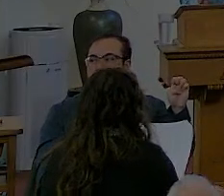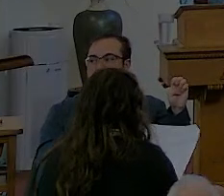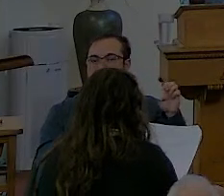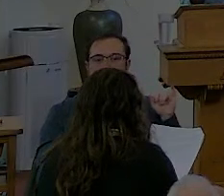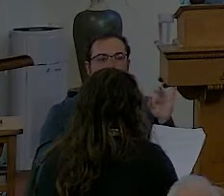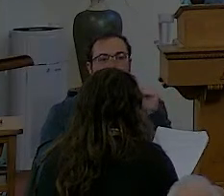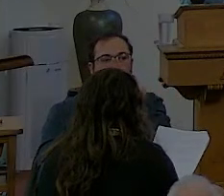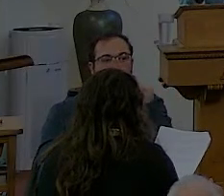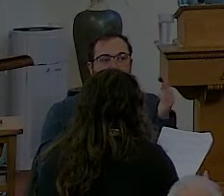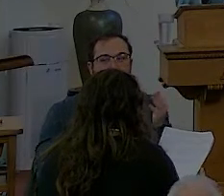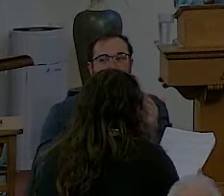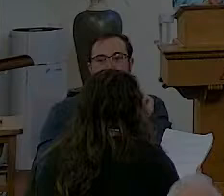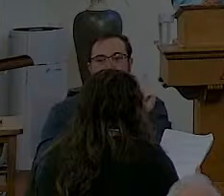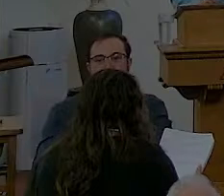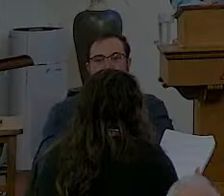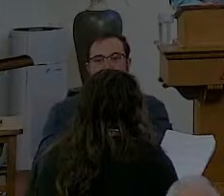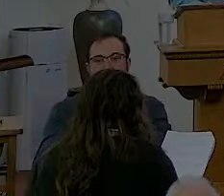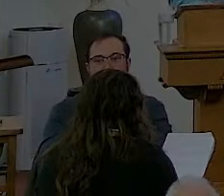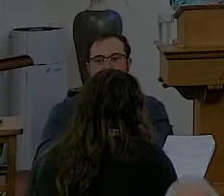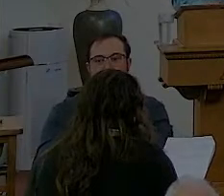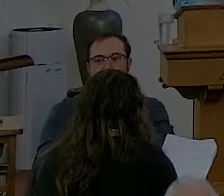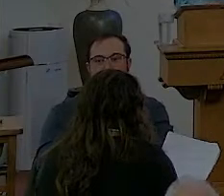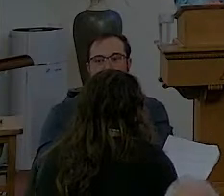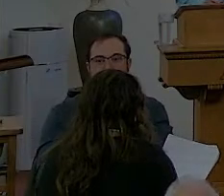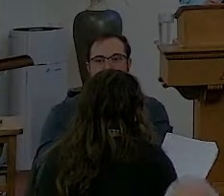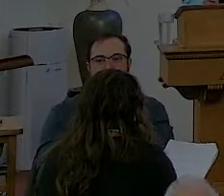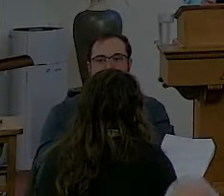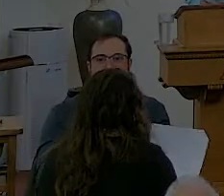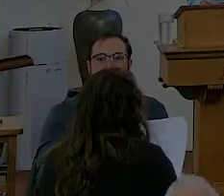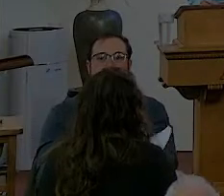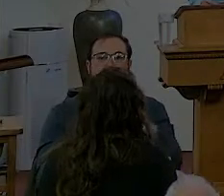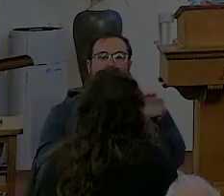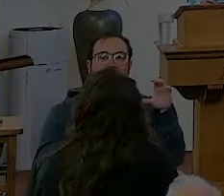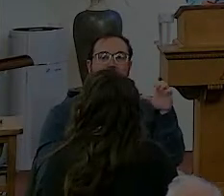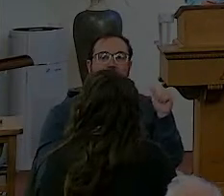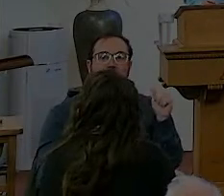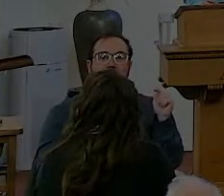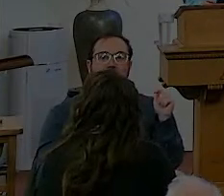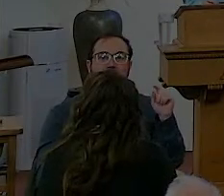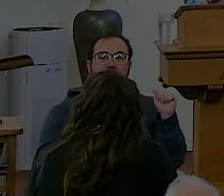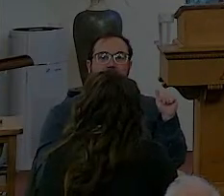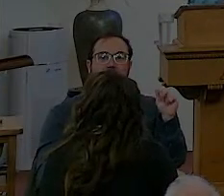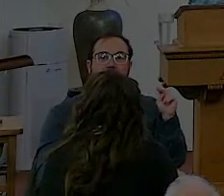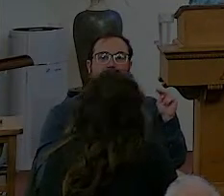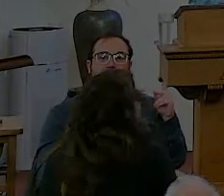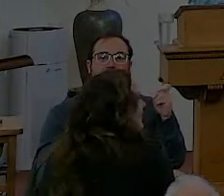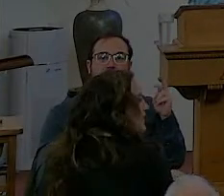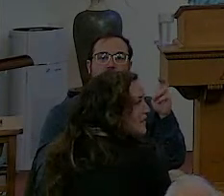and if you're not here, you can't correct me, so there you go. Kat Andrews,